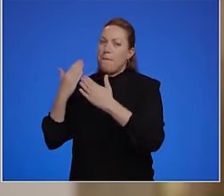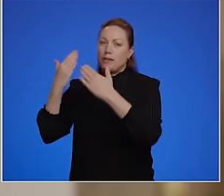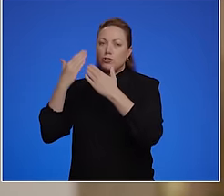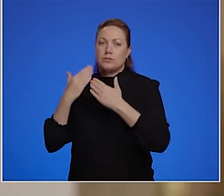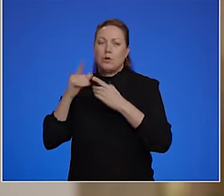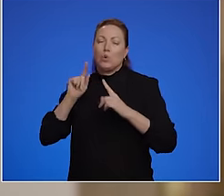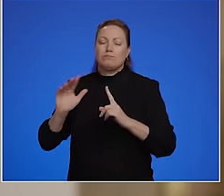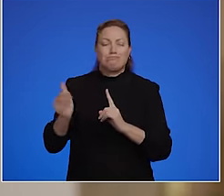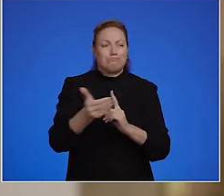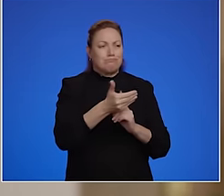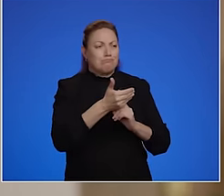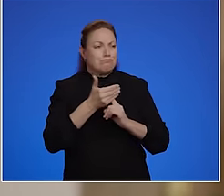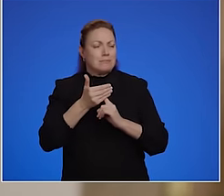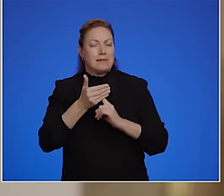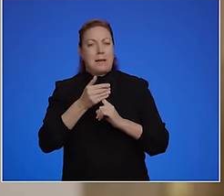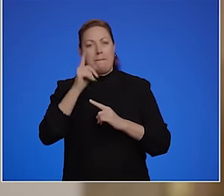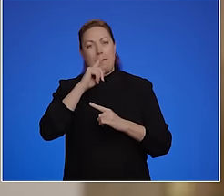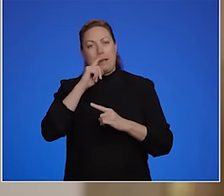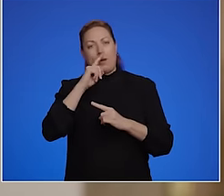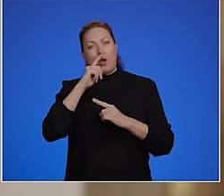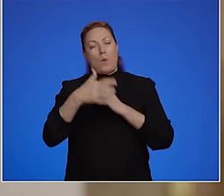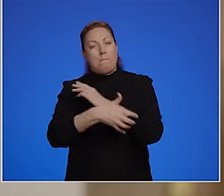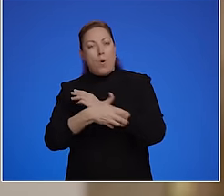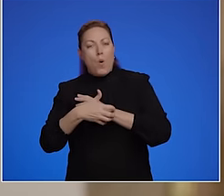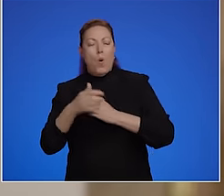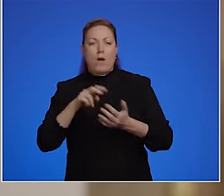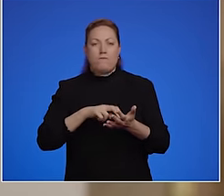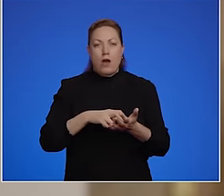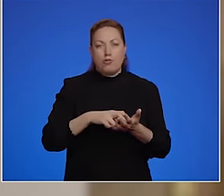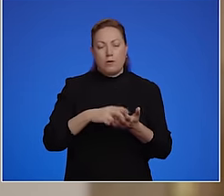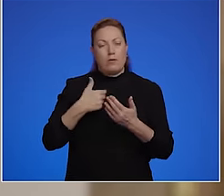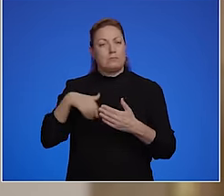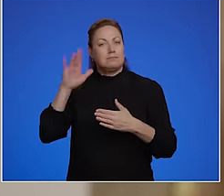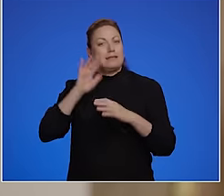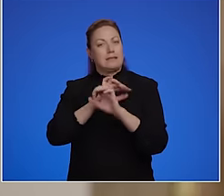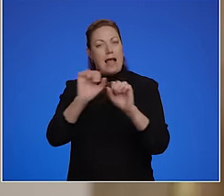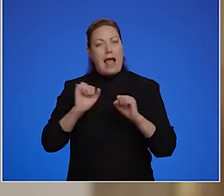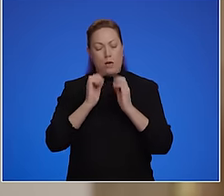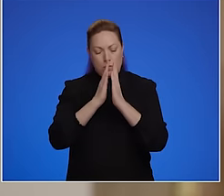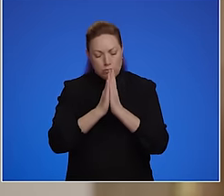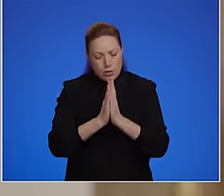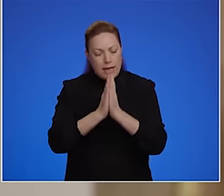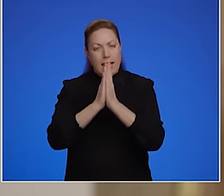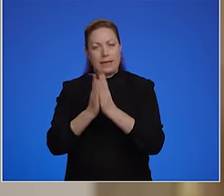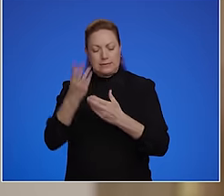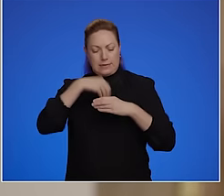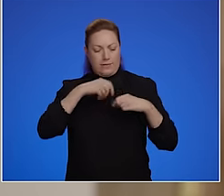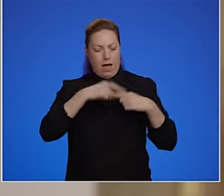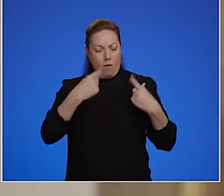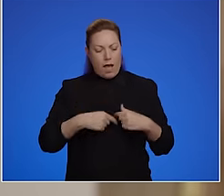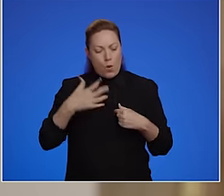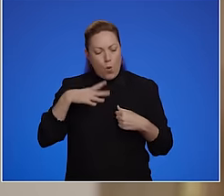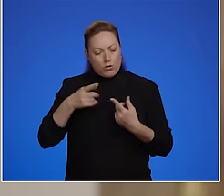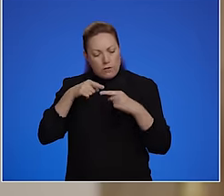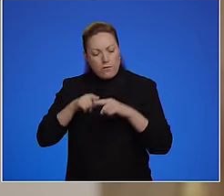God, You are a refuge for the poor and helpless. Hear our prayers and place in our hearts the desire to